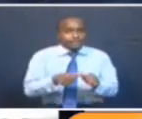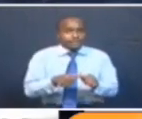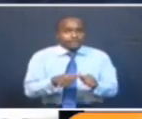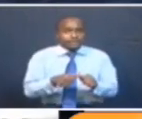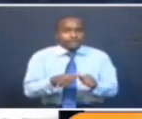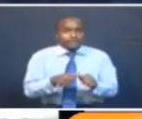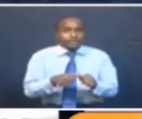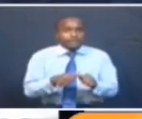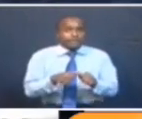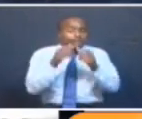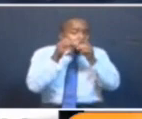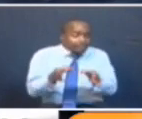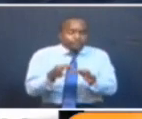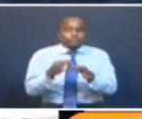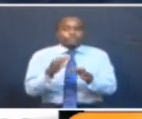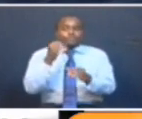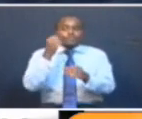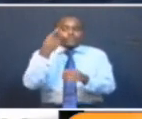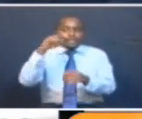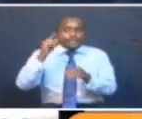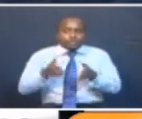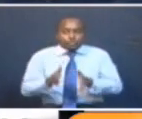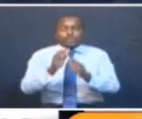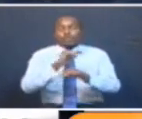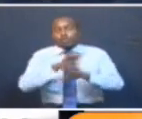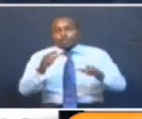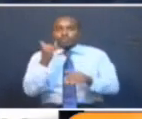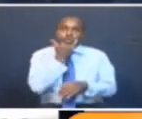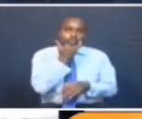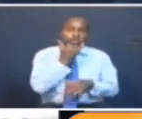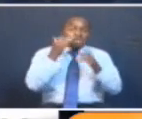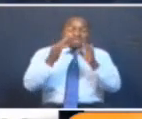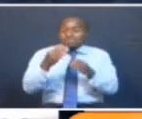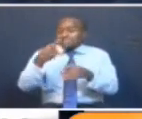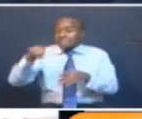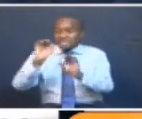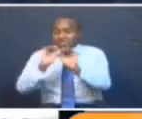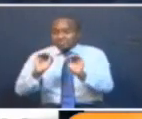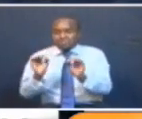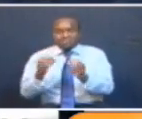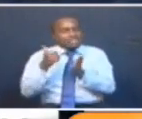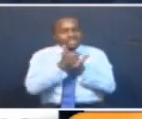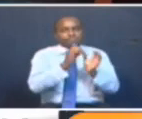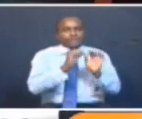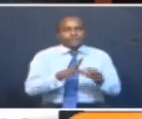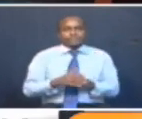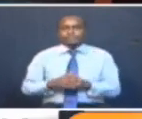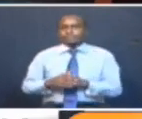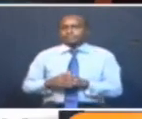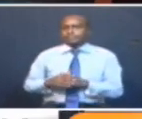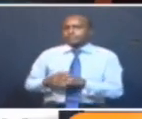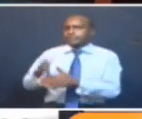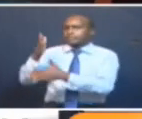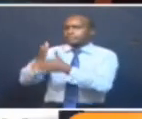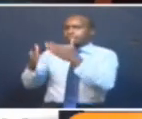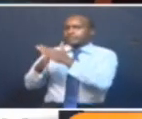are we doing the good for it or are we not? If you're not doing good, I think it doesn't help. Okay, what about building another